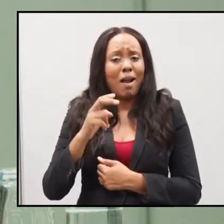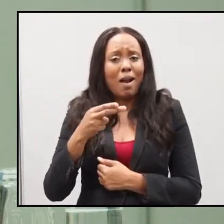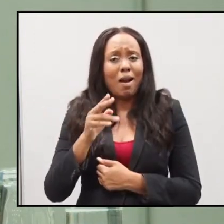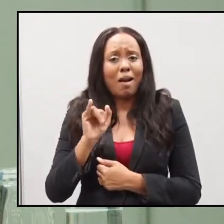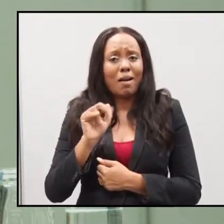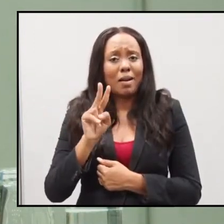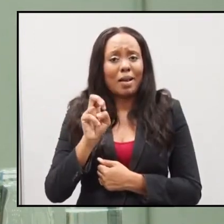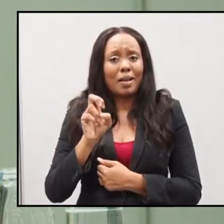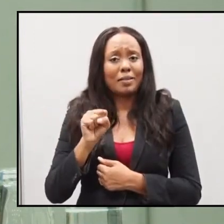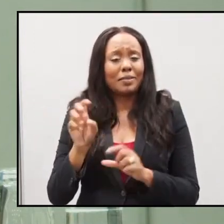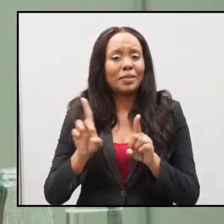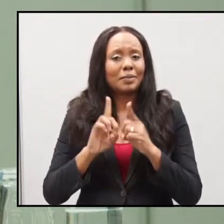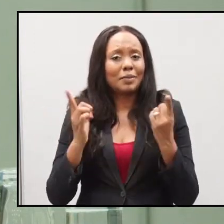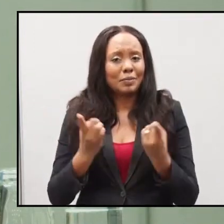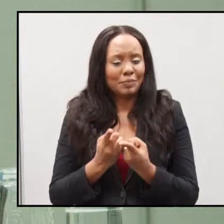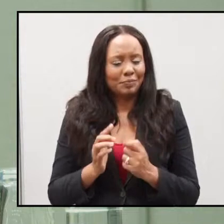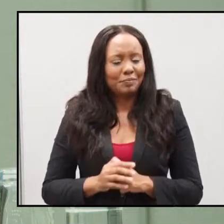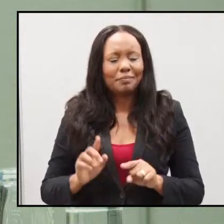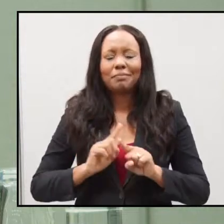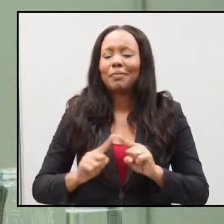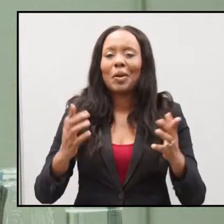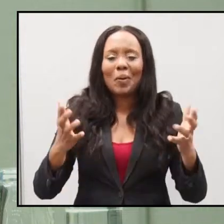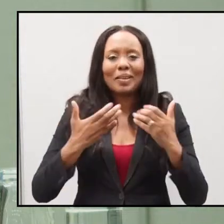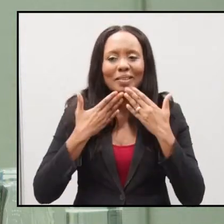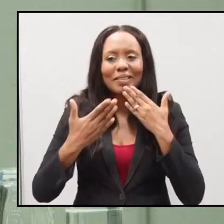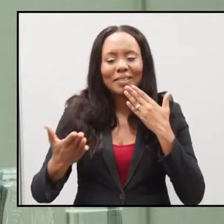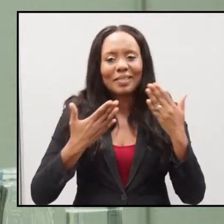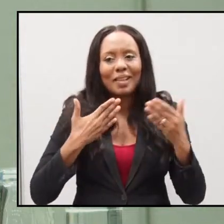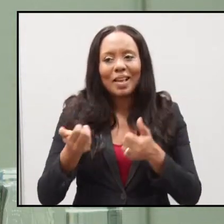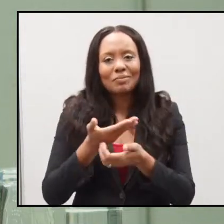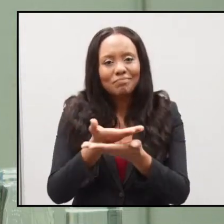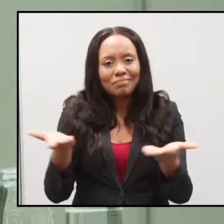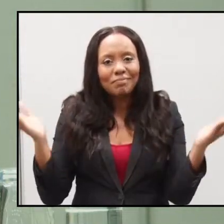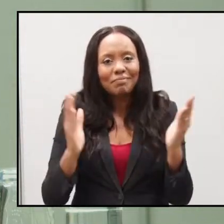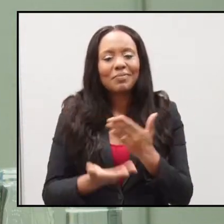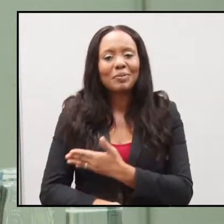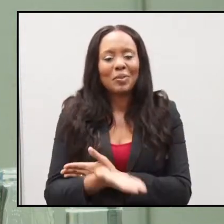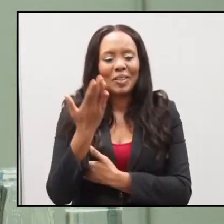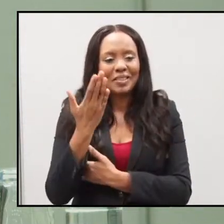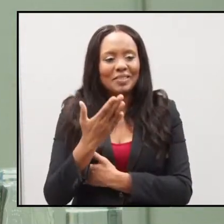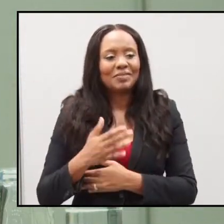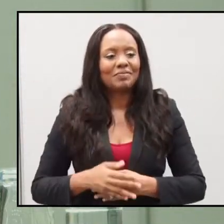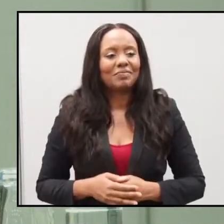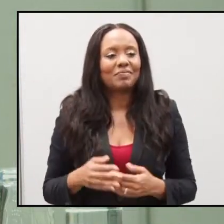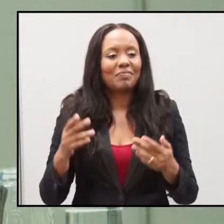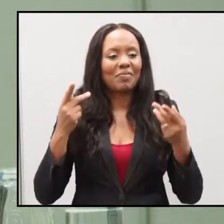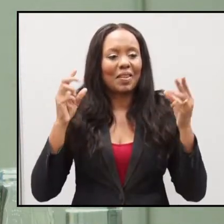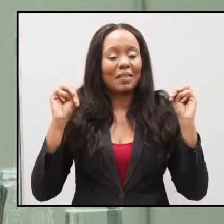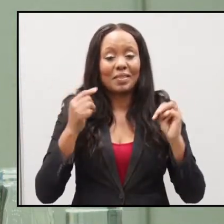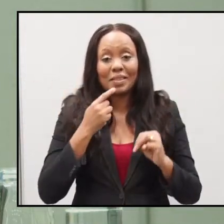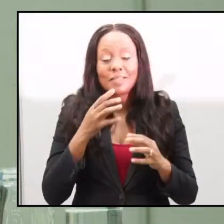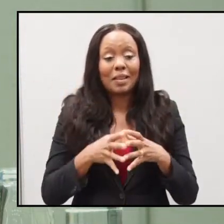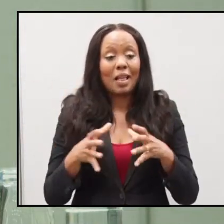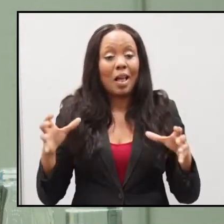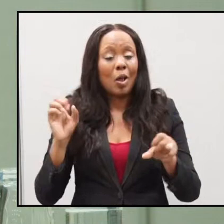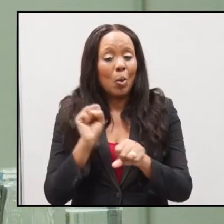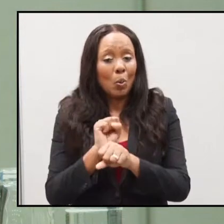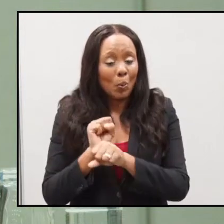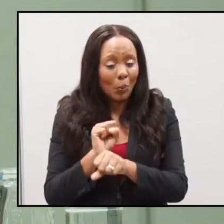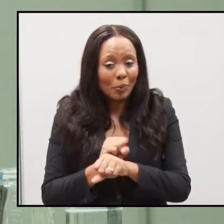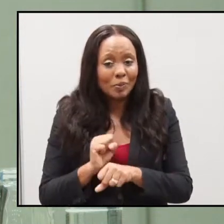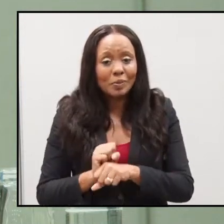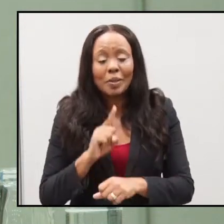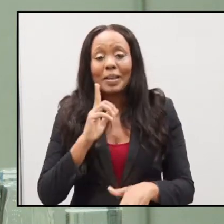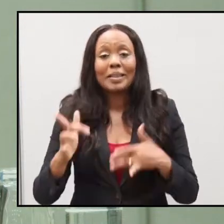thank everyone this morning. And as our Prime Minister always says, we know it's a lot of work. It's a very